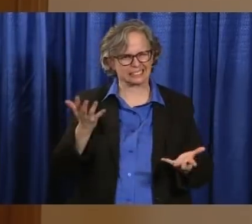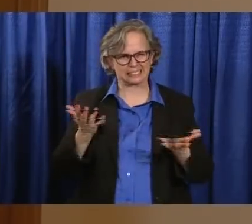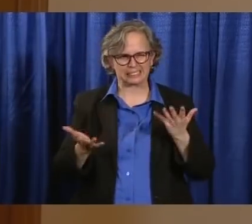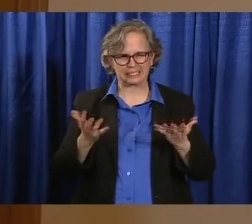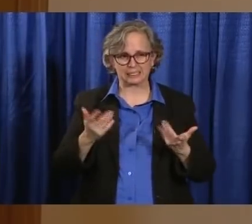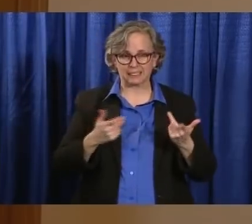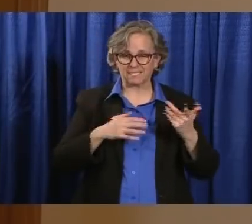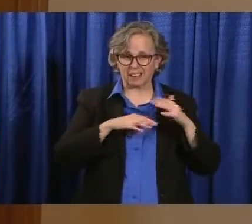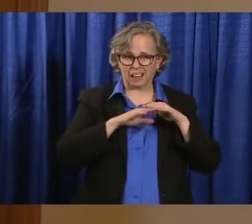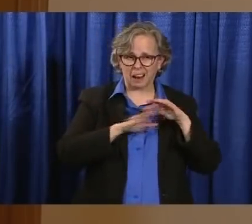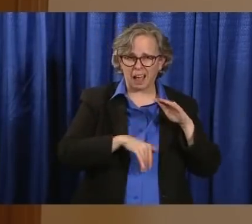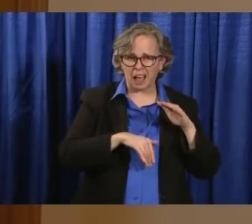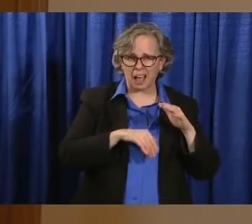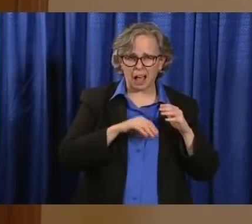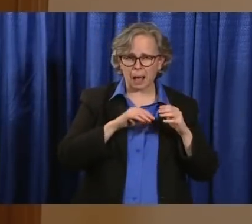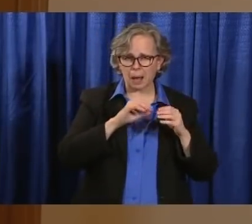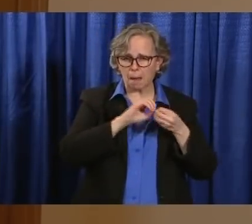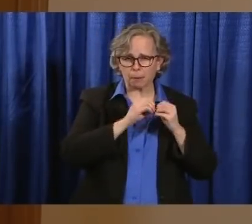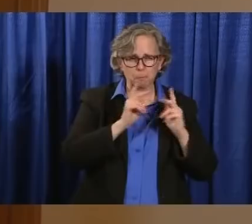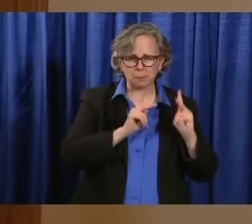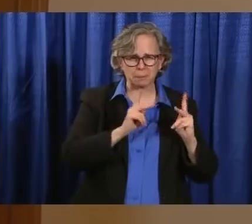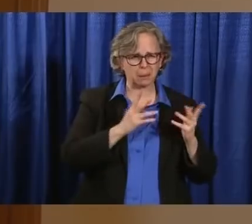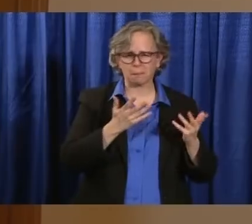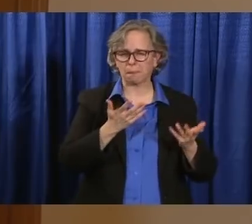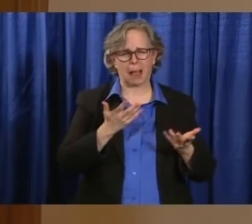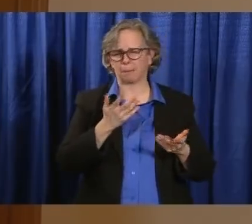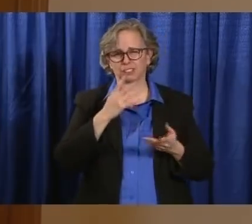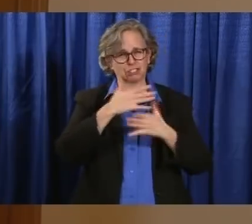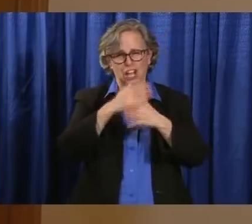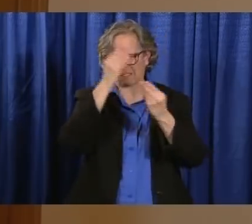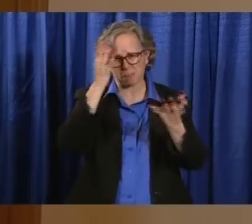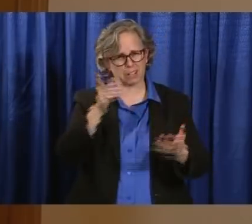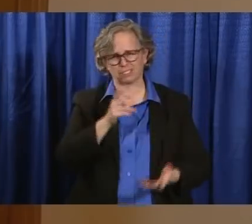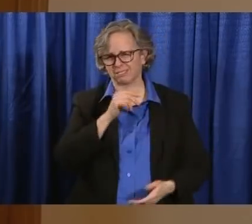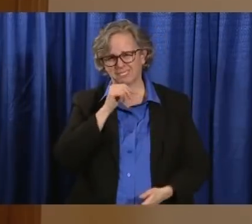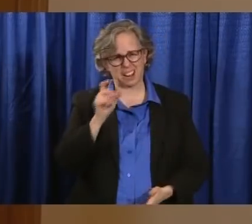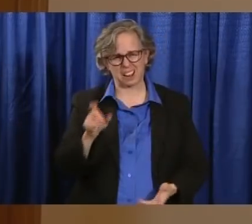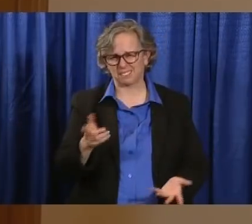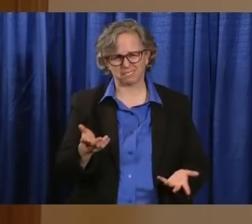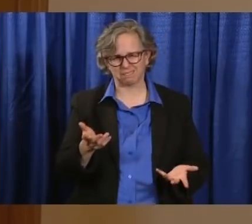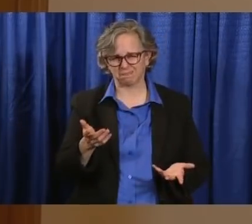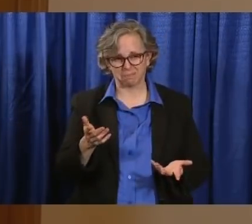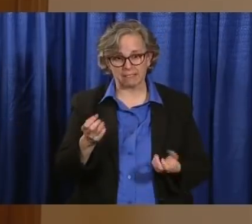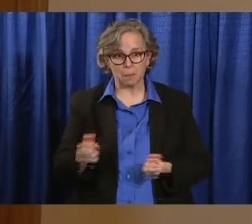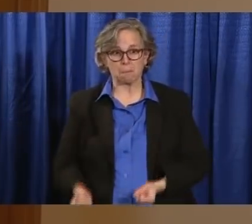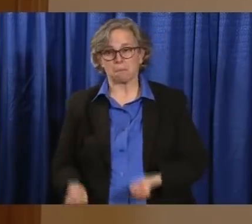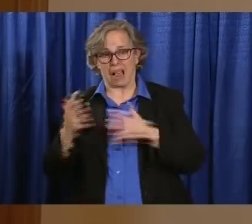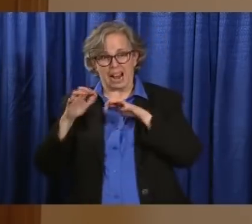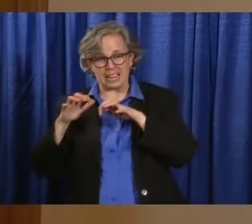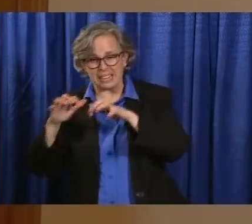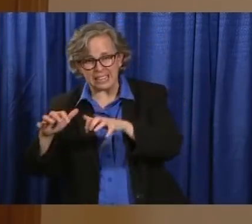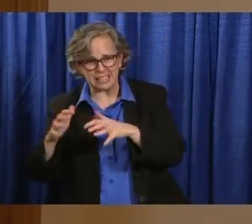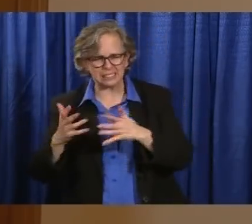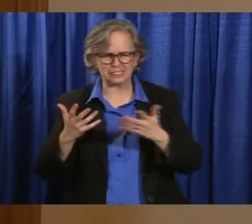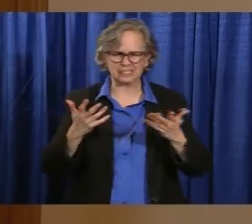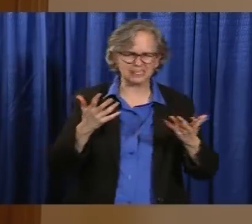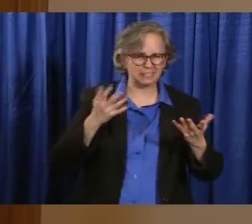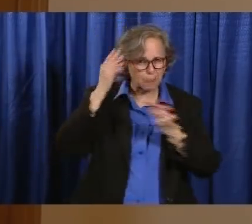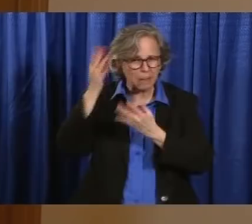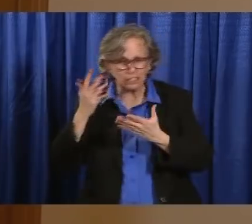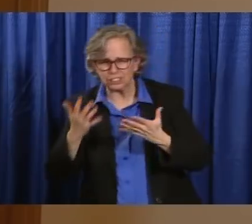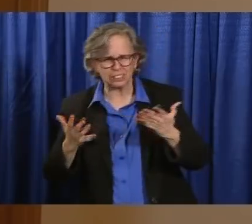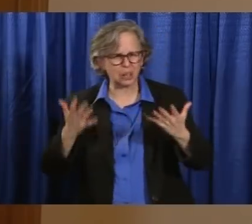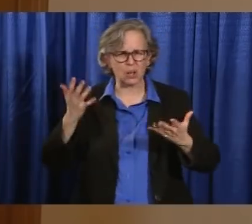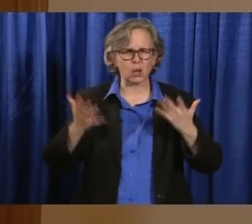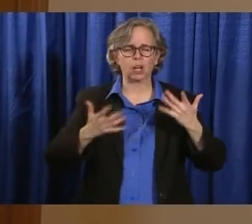population, do we not perhaps give that particular zip code, because it would just be too much of an invasion of someone's